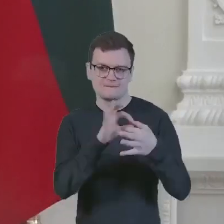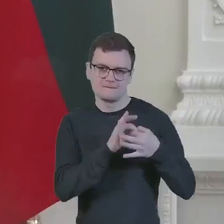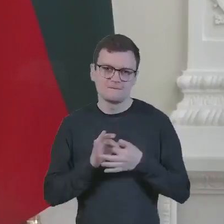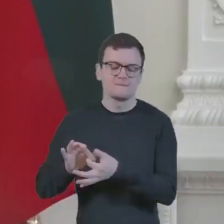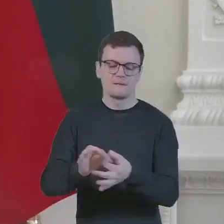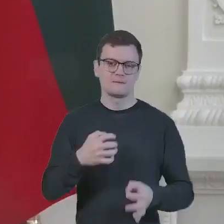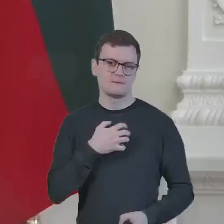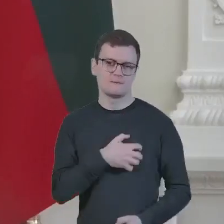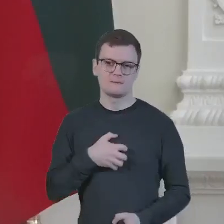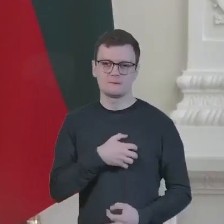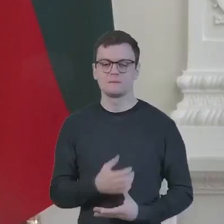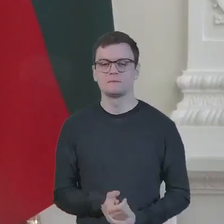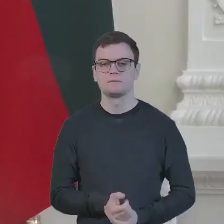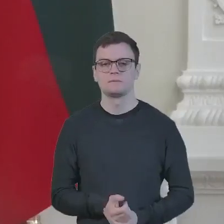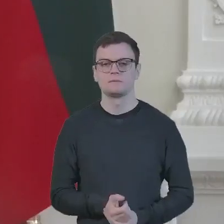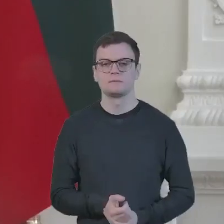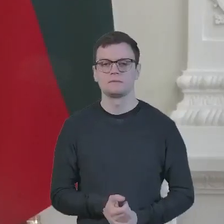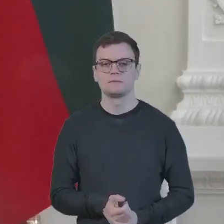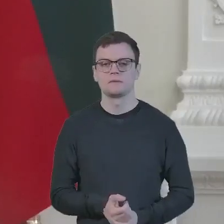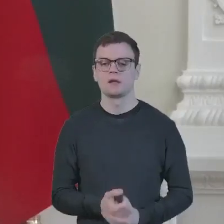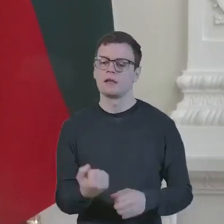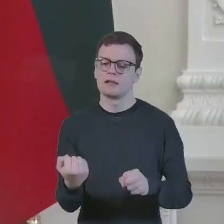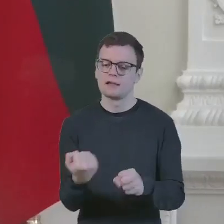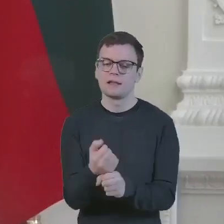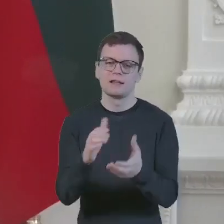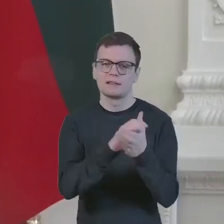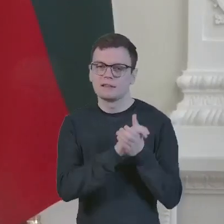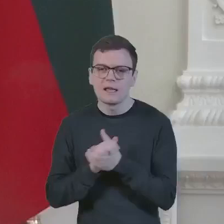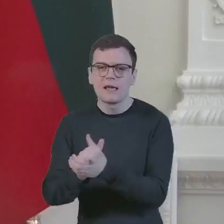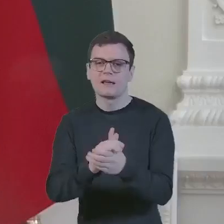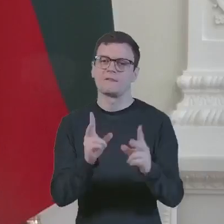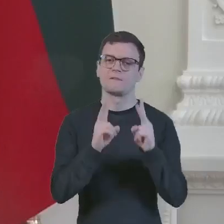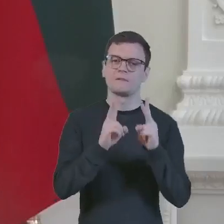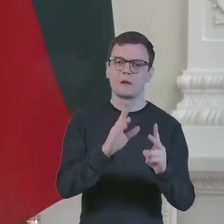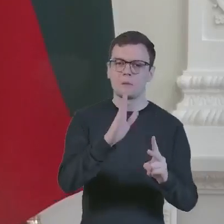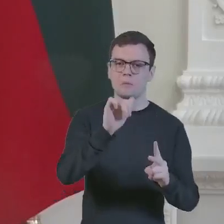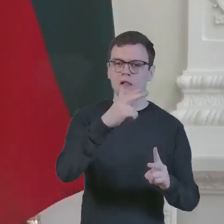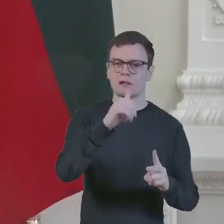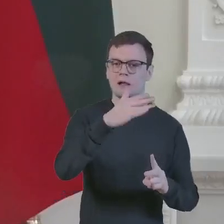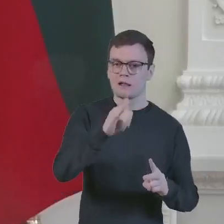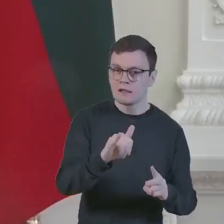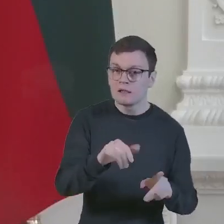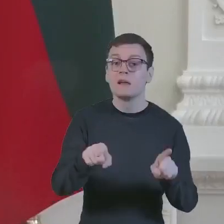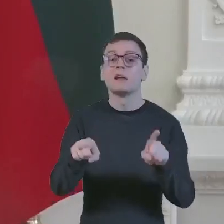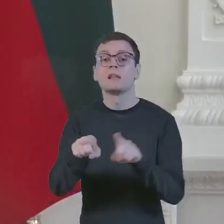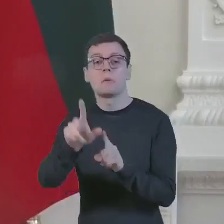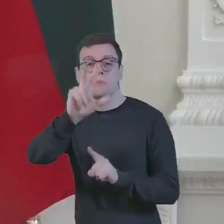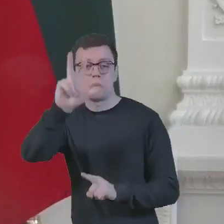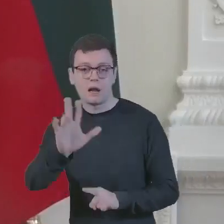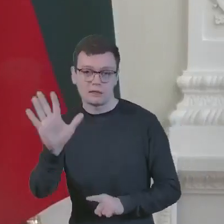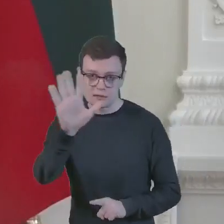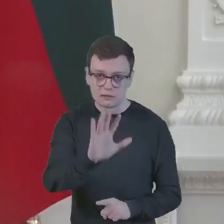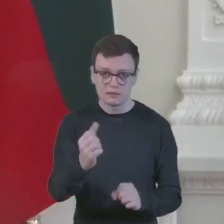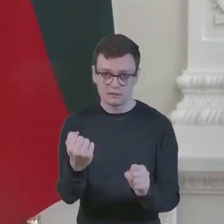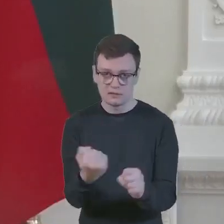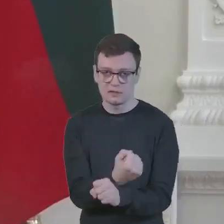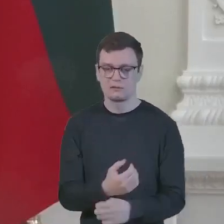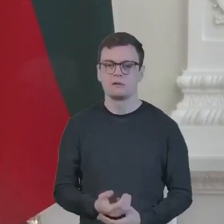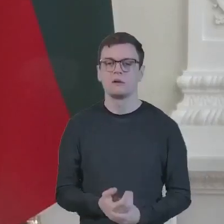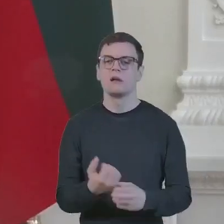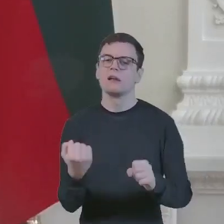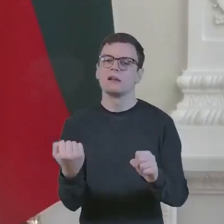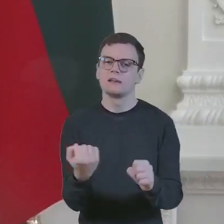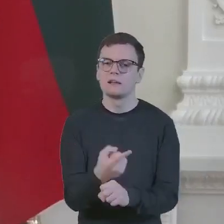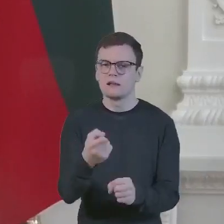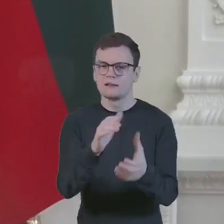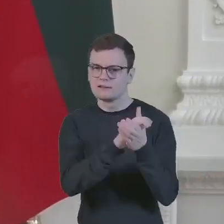stay united. We must maintain peace and stability in the Balkans and the Baltic region.